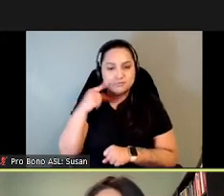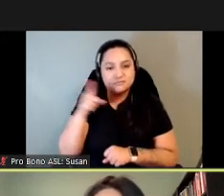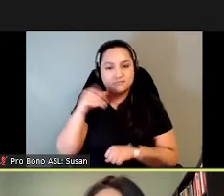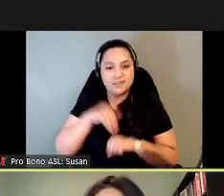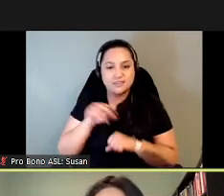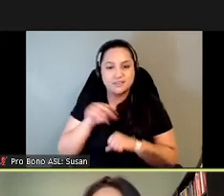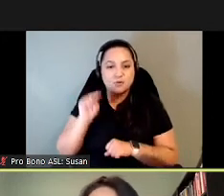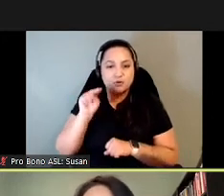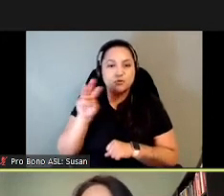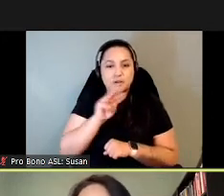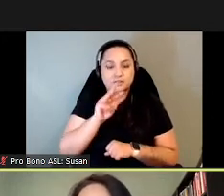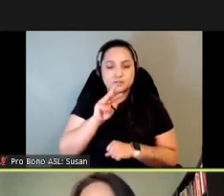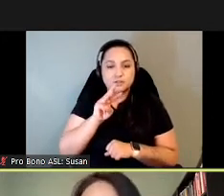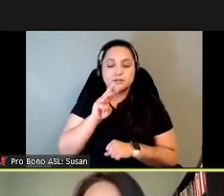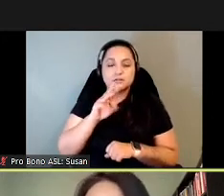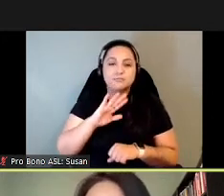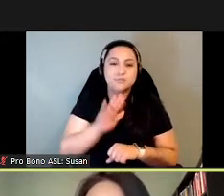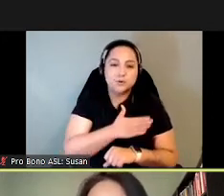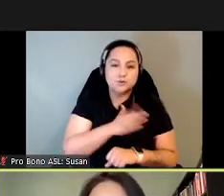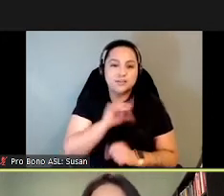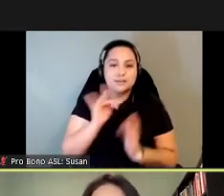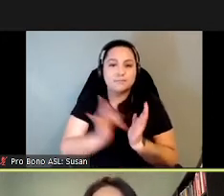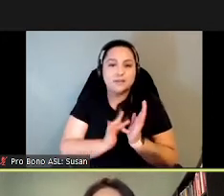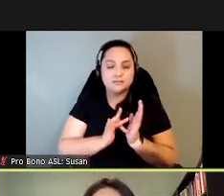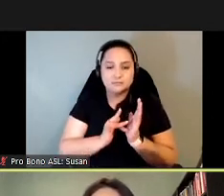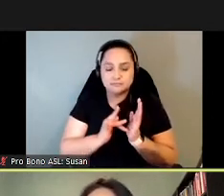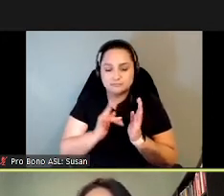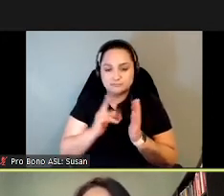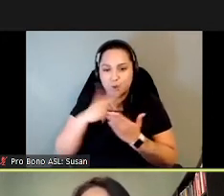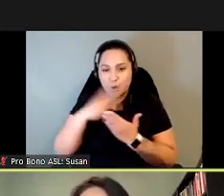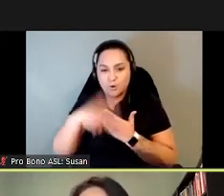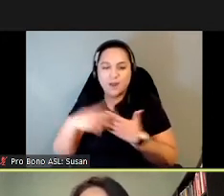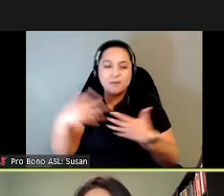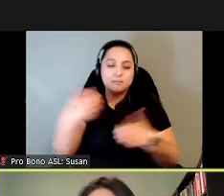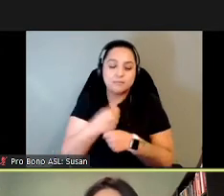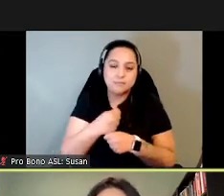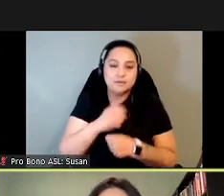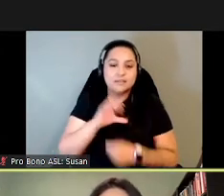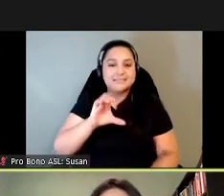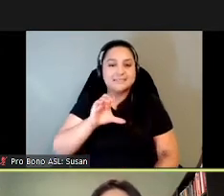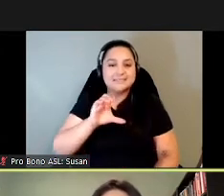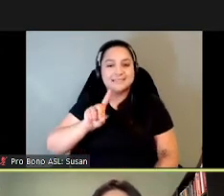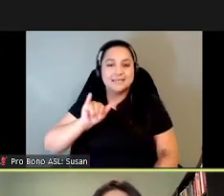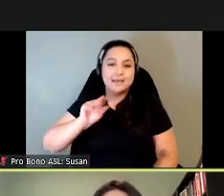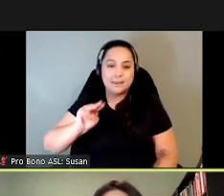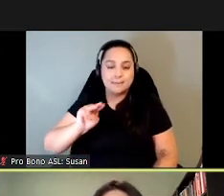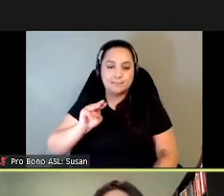Medicine Program. I'll call it CDEM for short because it's a really long name.